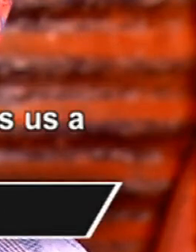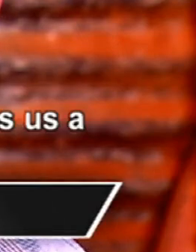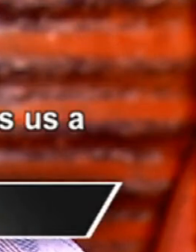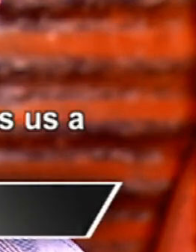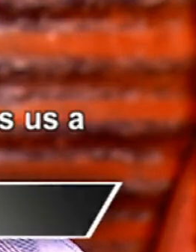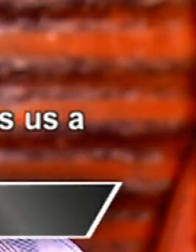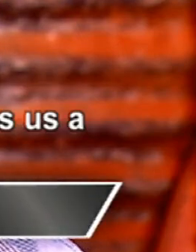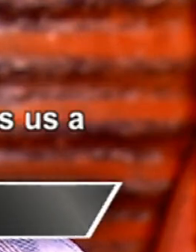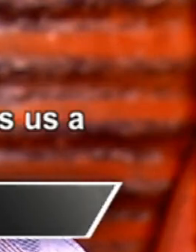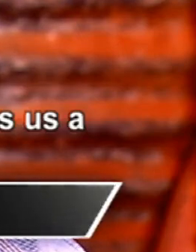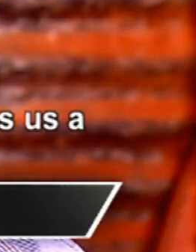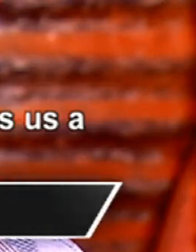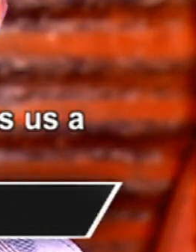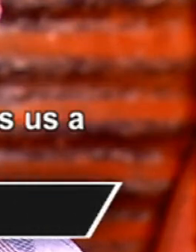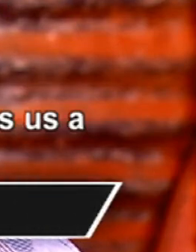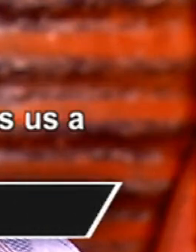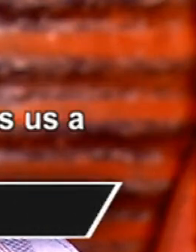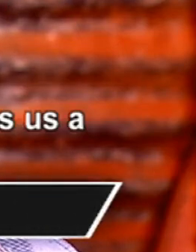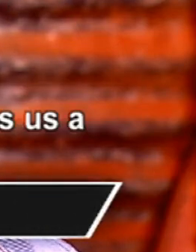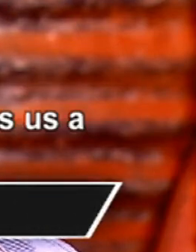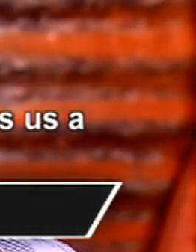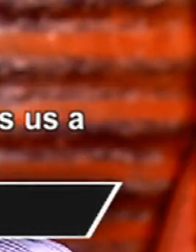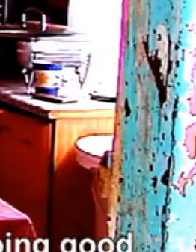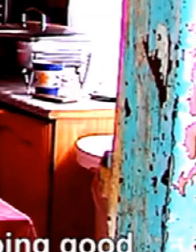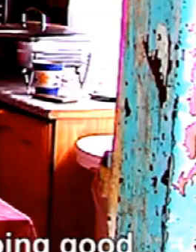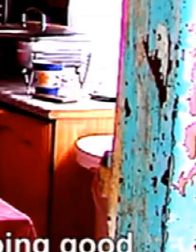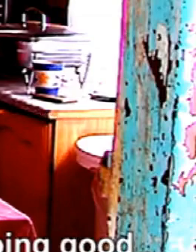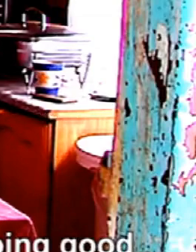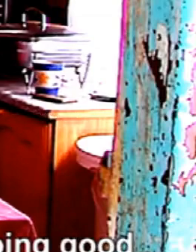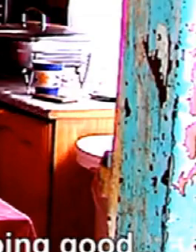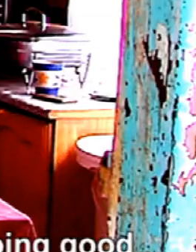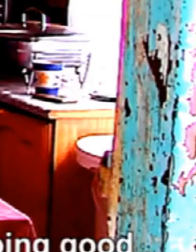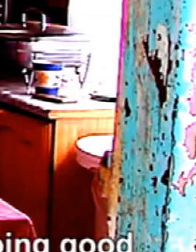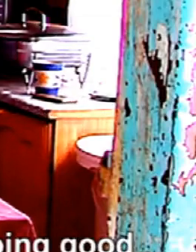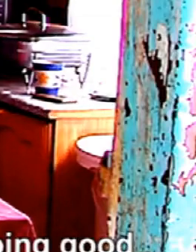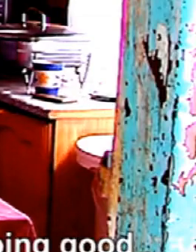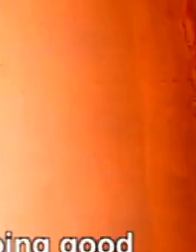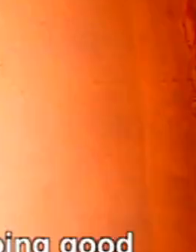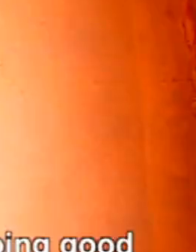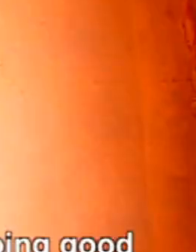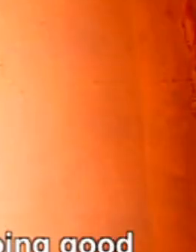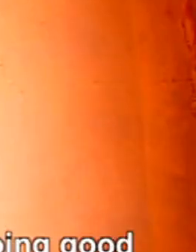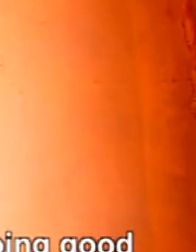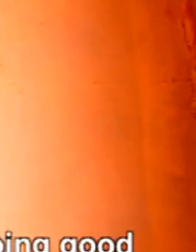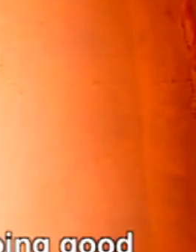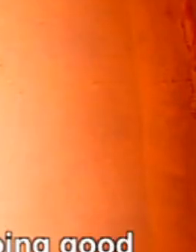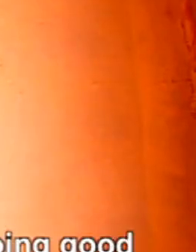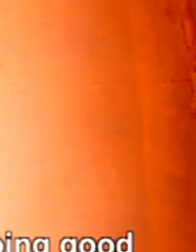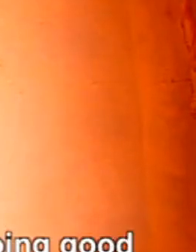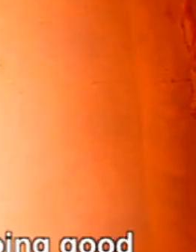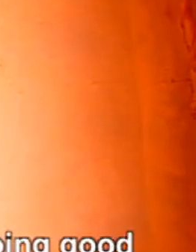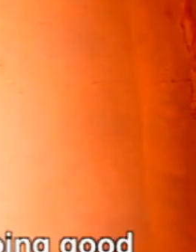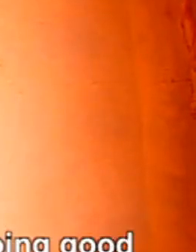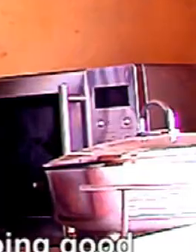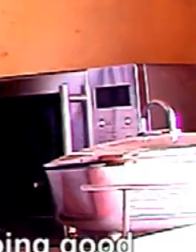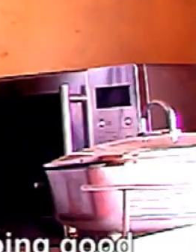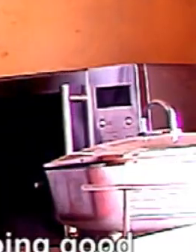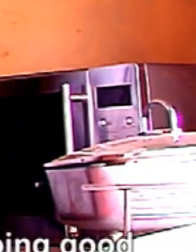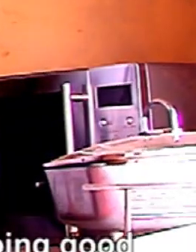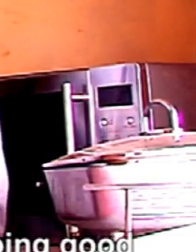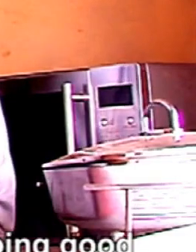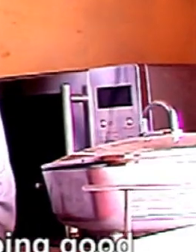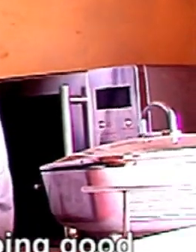ugesi unokusihlupha kakhulu, amanzi. Angeke ngivume ukuthi wenza kakuhle umasipala